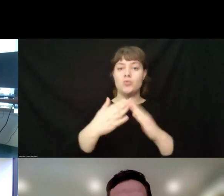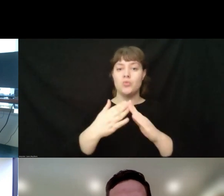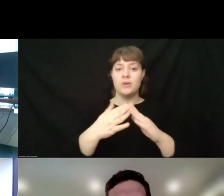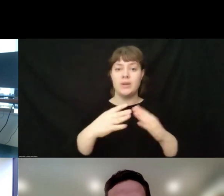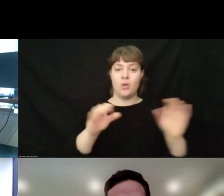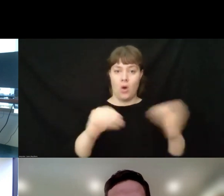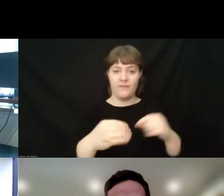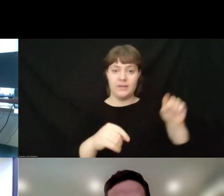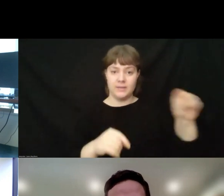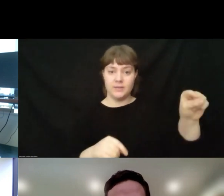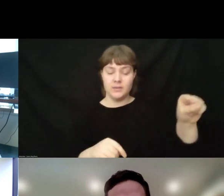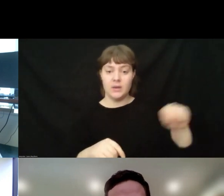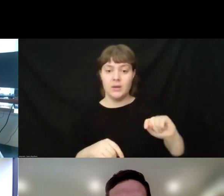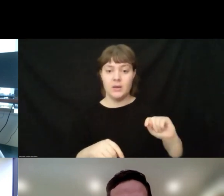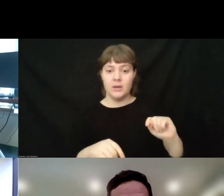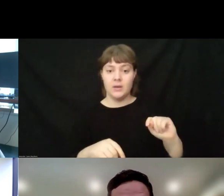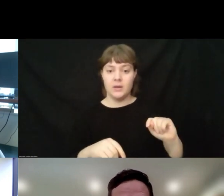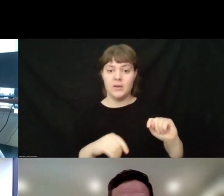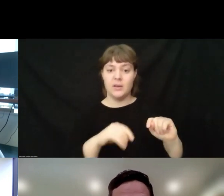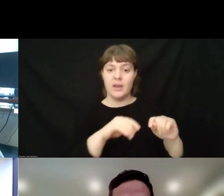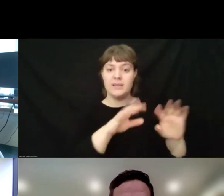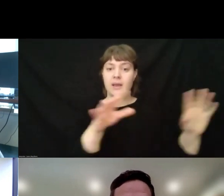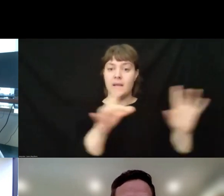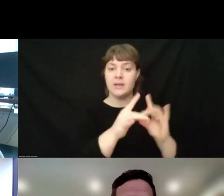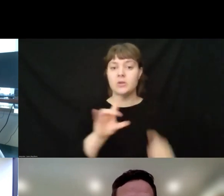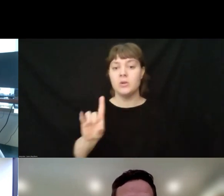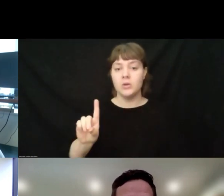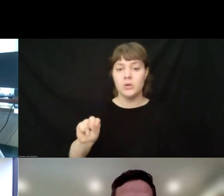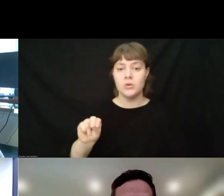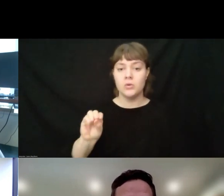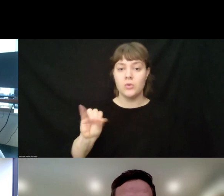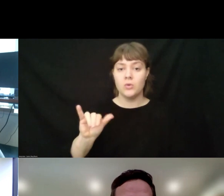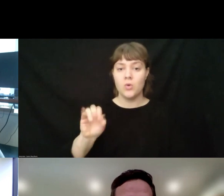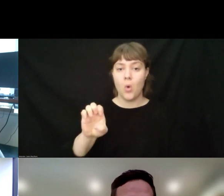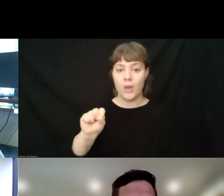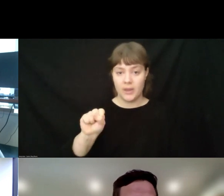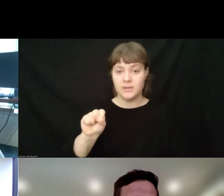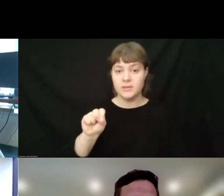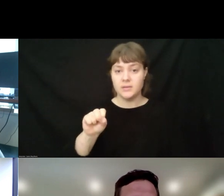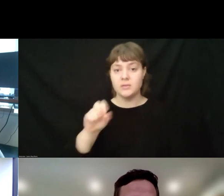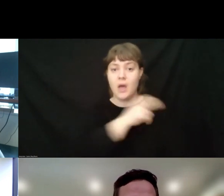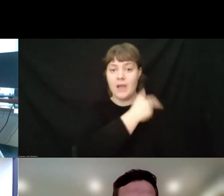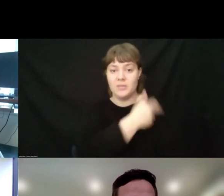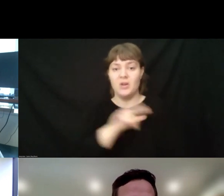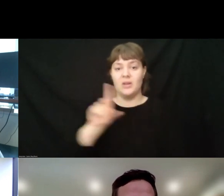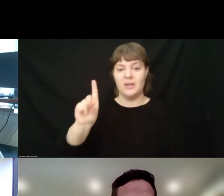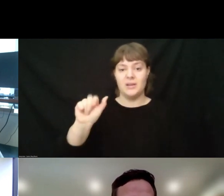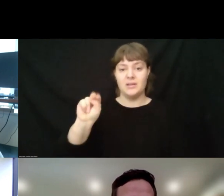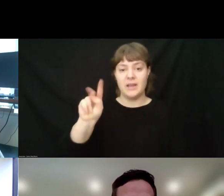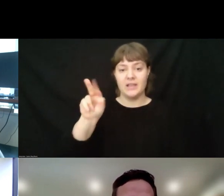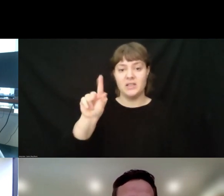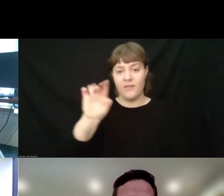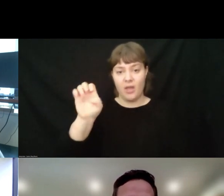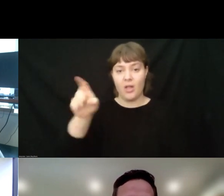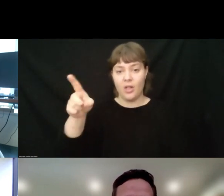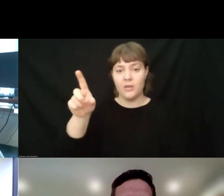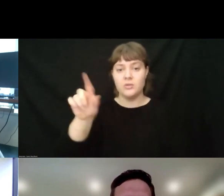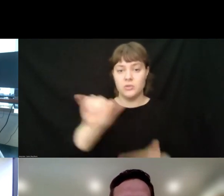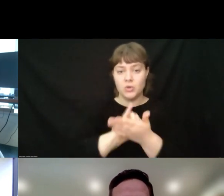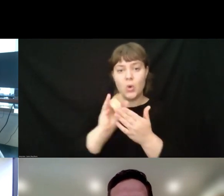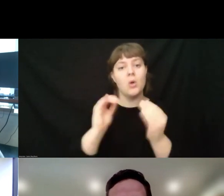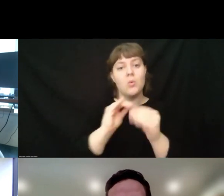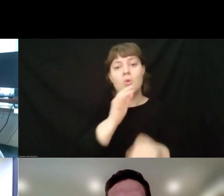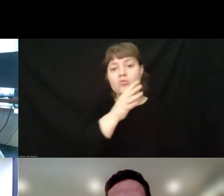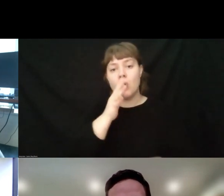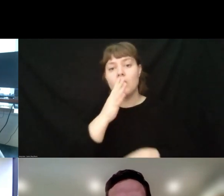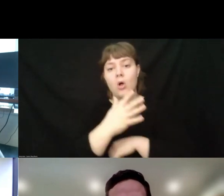is attached to Noyes Hospital in Dansville, New York, so a more rural community practice.